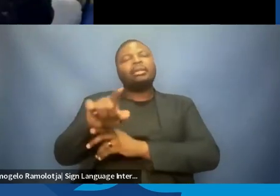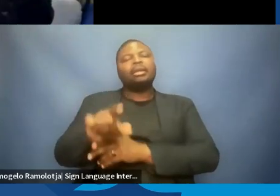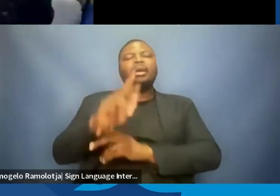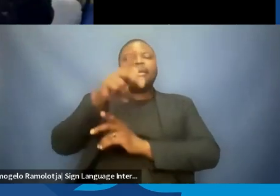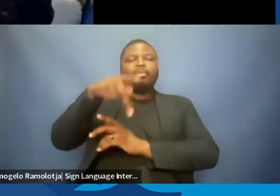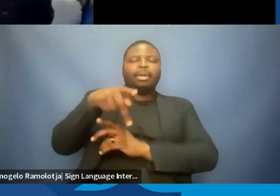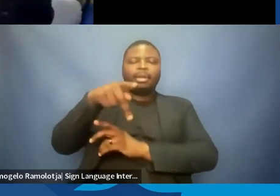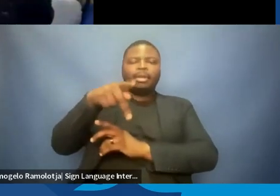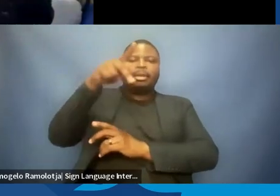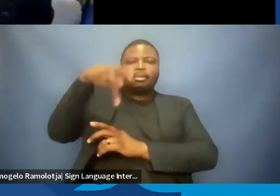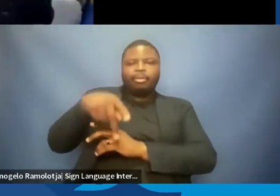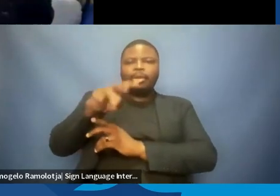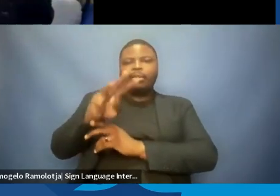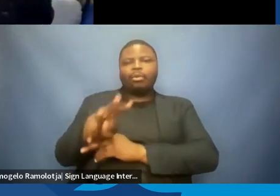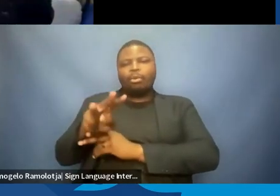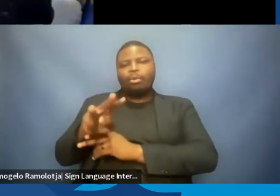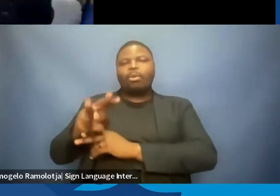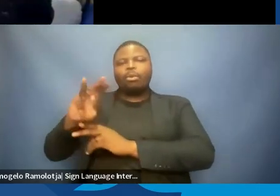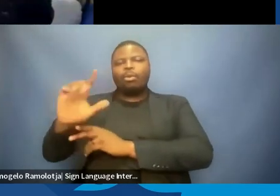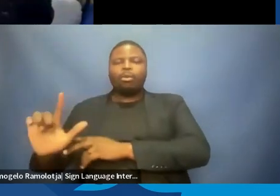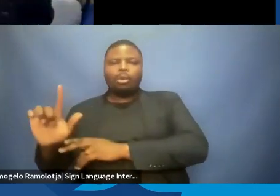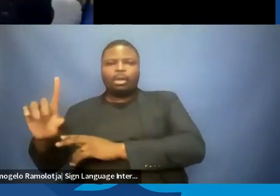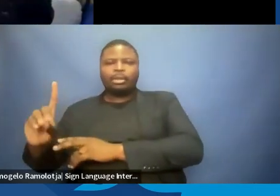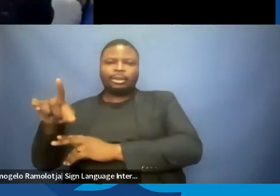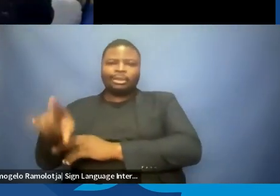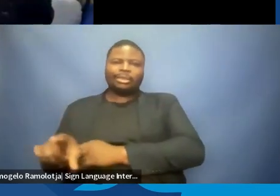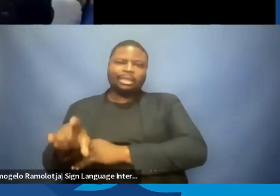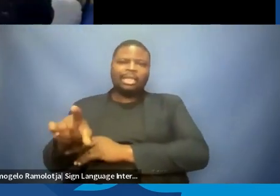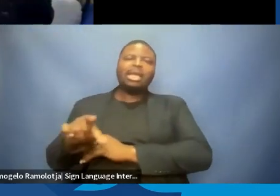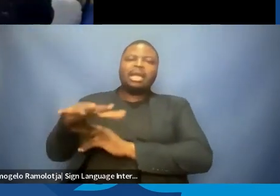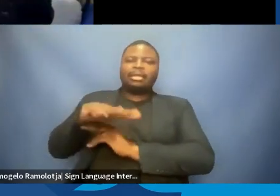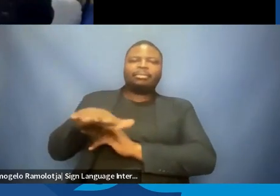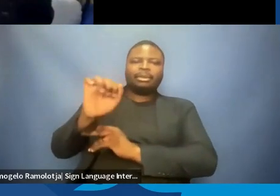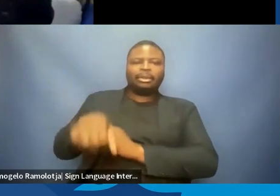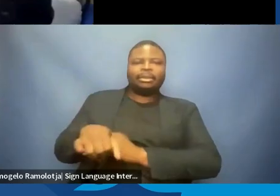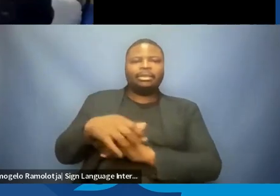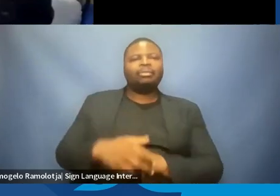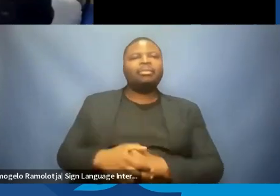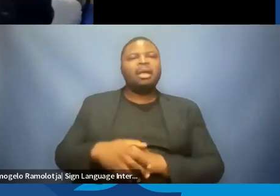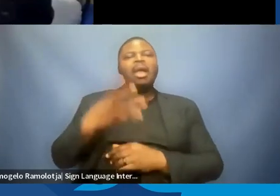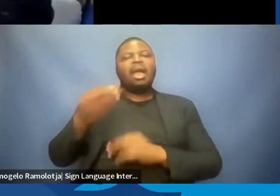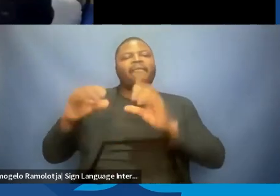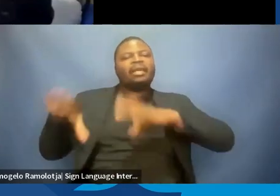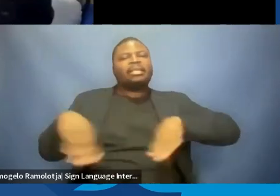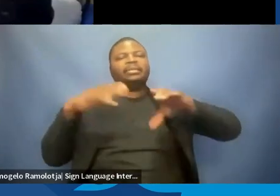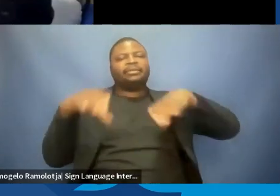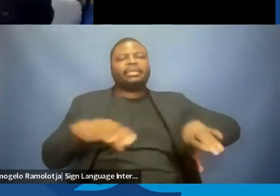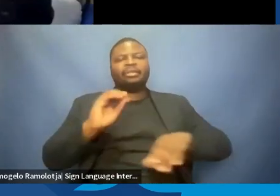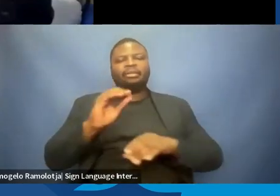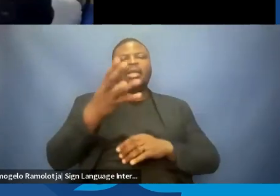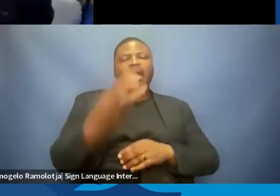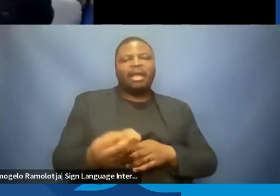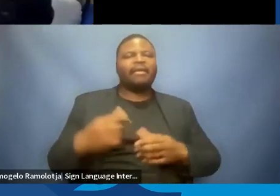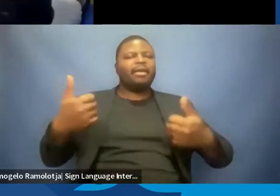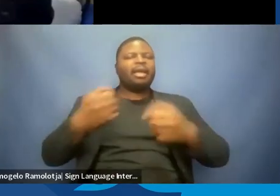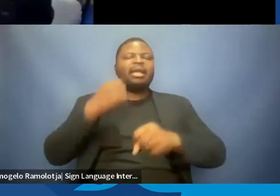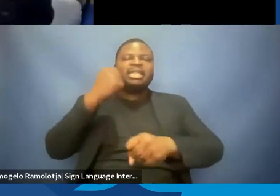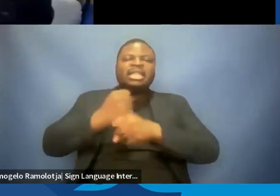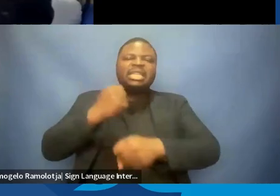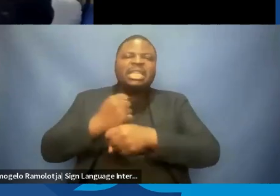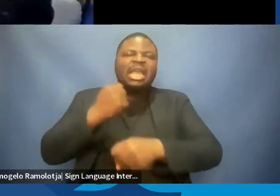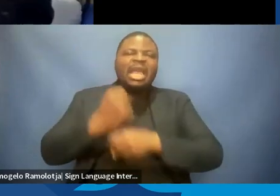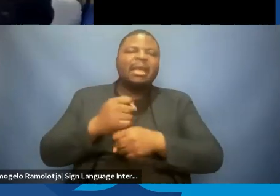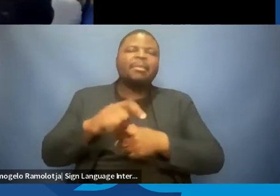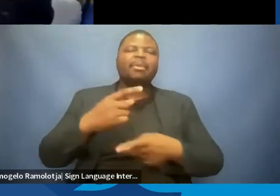community stakeholders, including other partnering organizations who are also working in the PWOD space, as well as in the